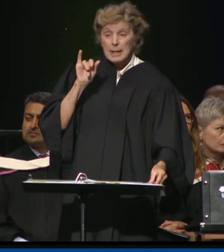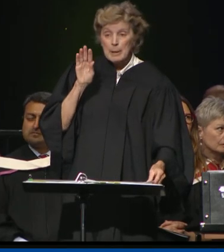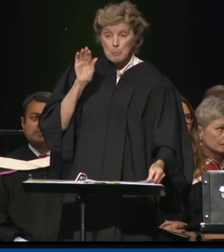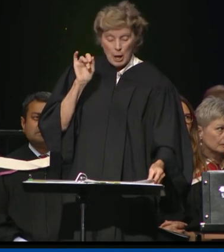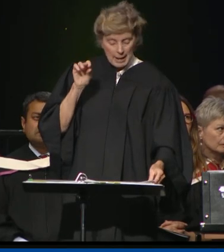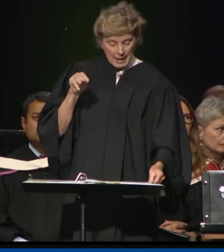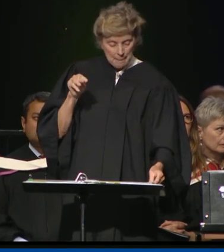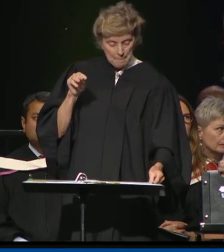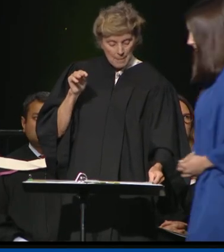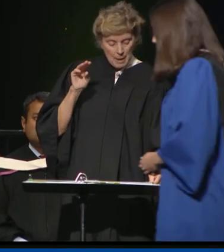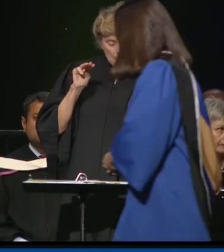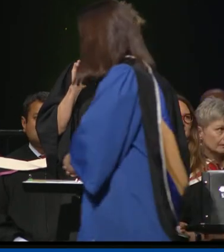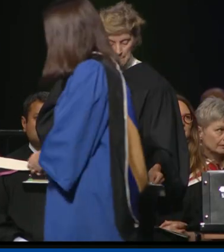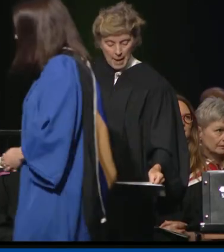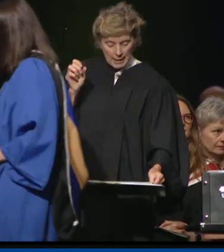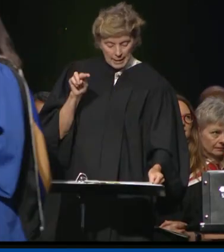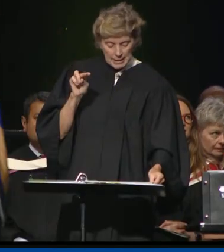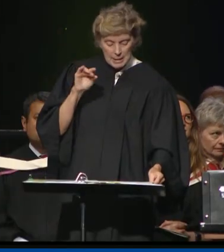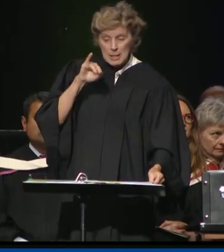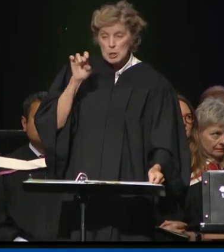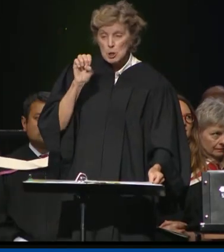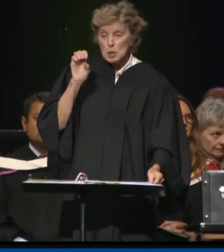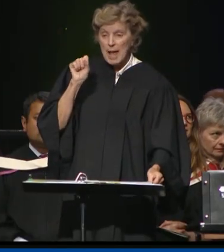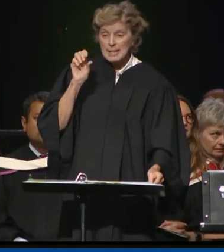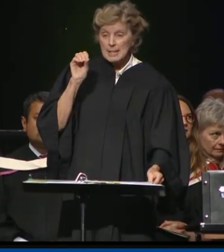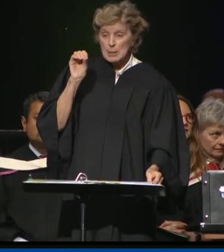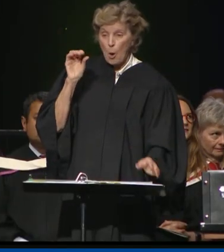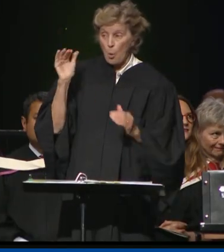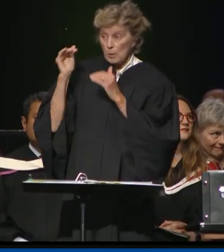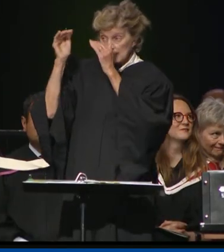Megan Jesso, with distinction.